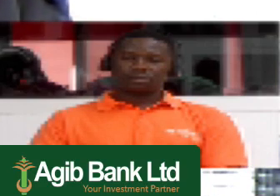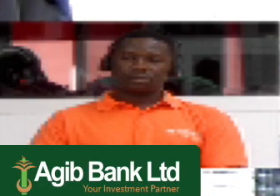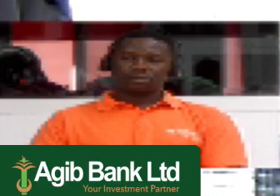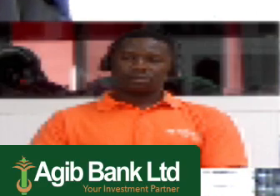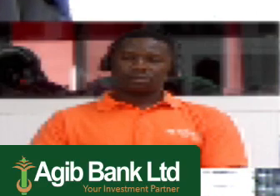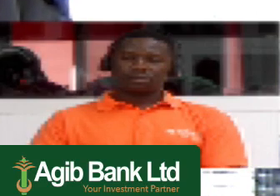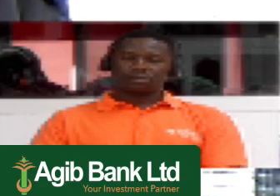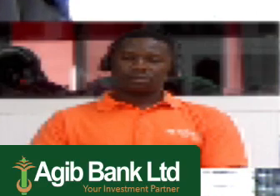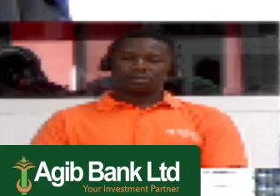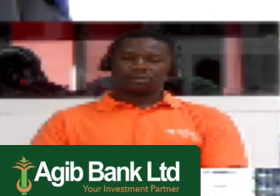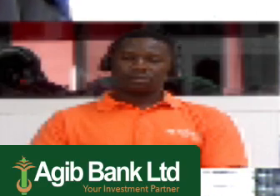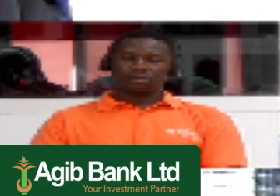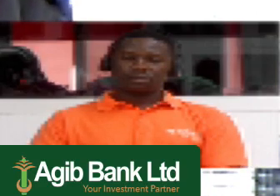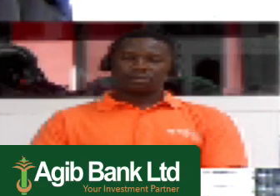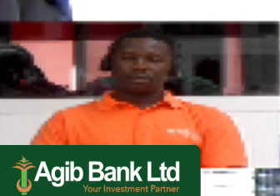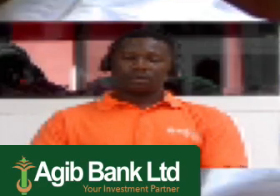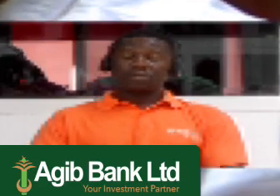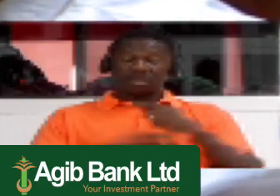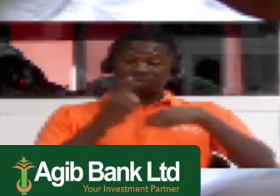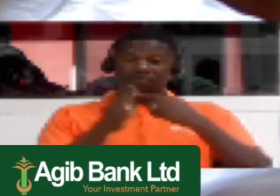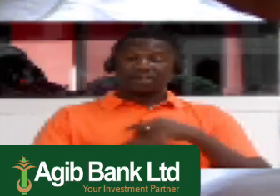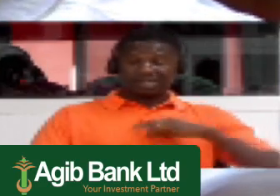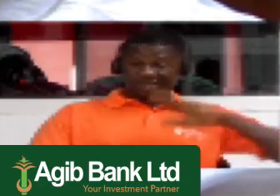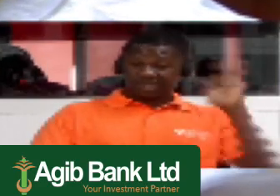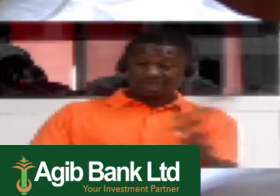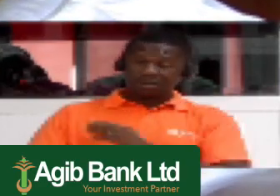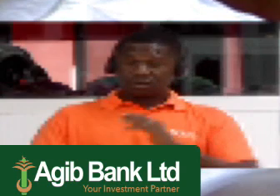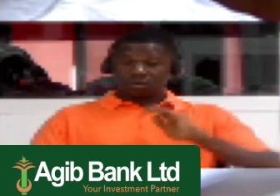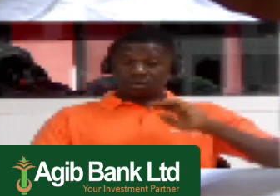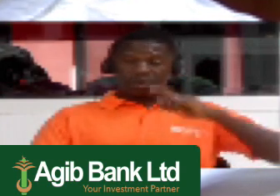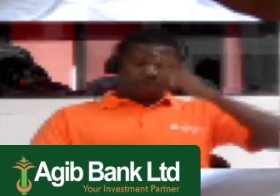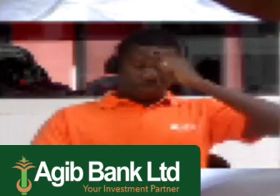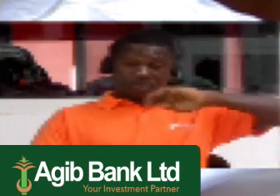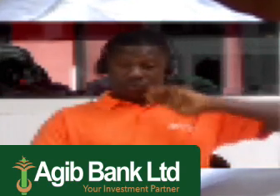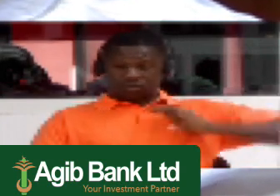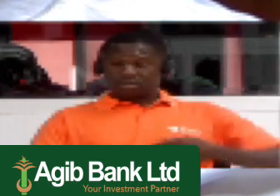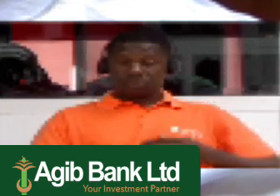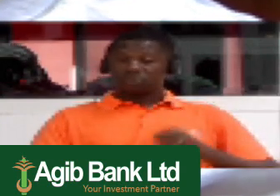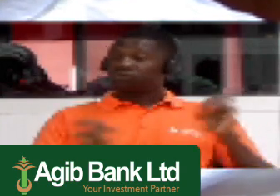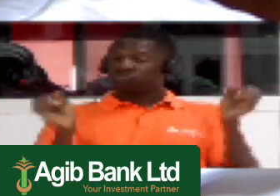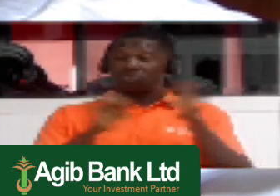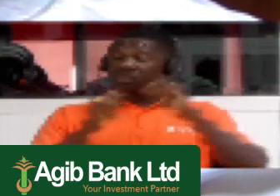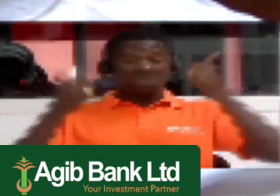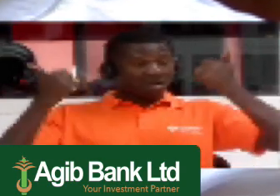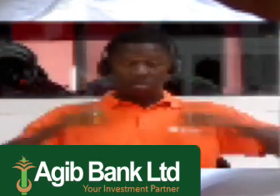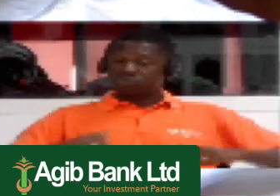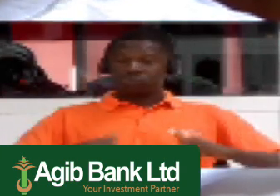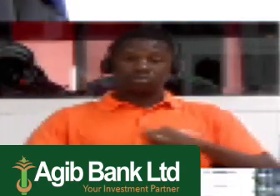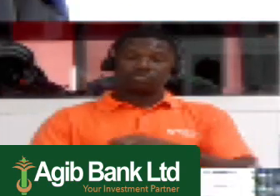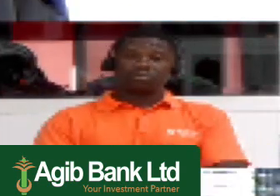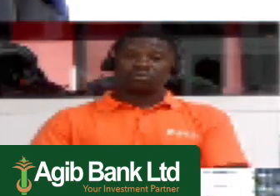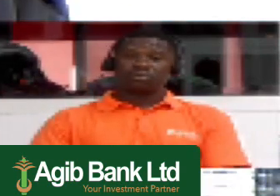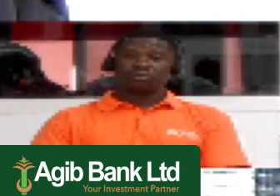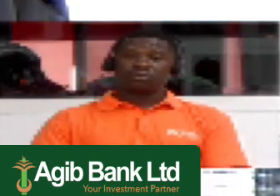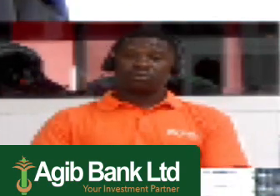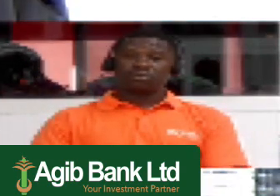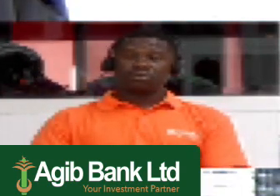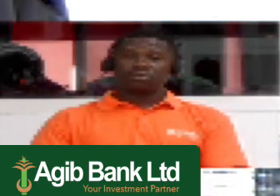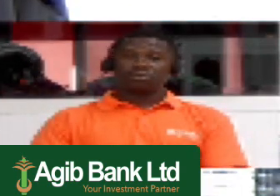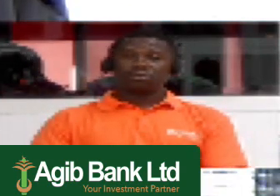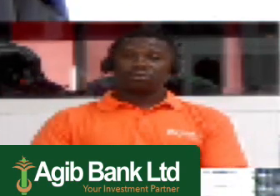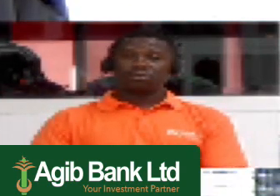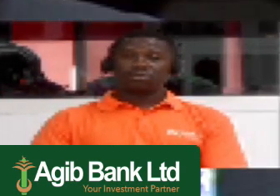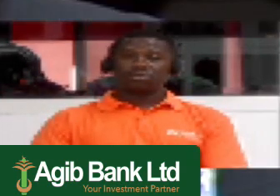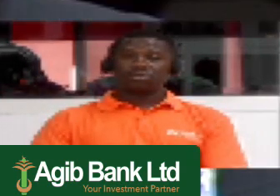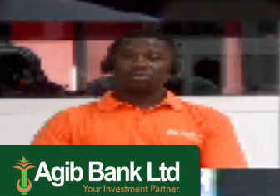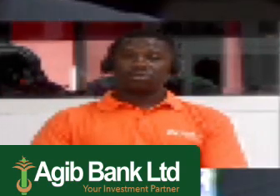He said, after Sanamanjang slapped the police officer, nothing came out of it. So you're